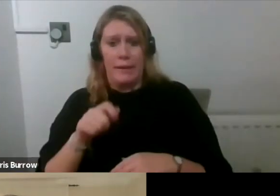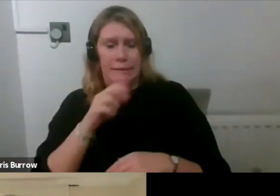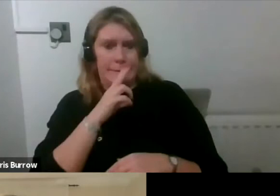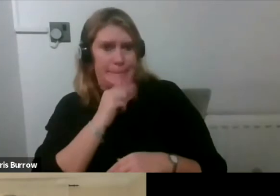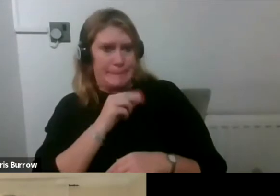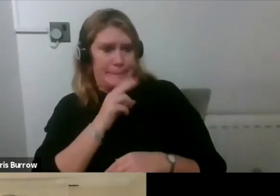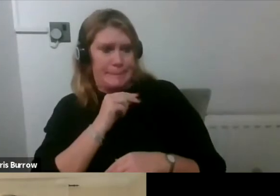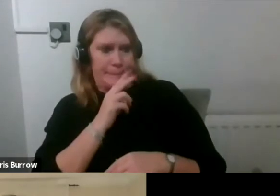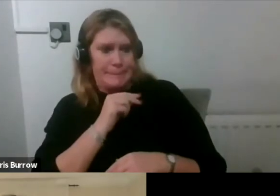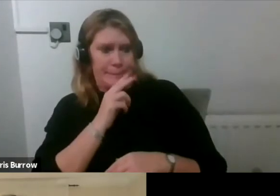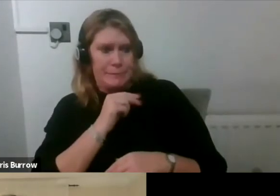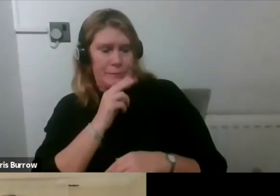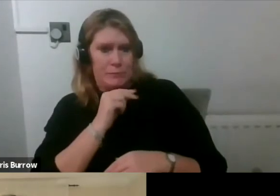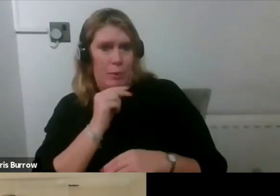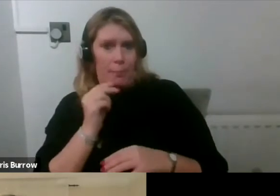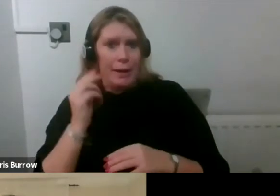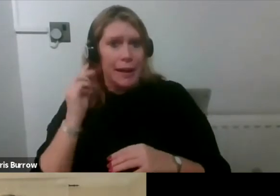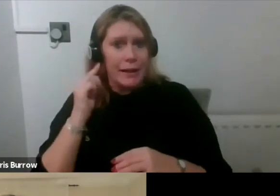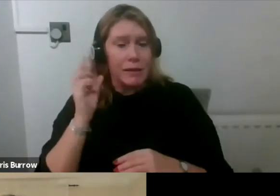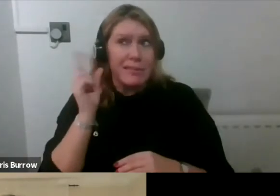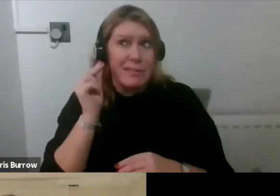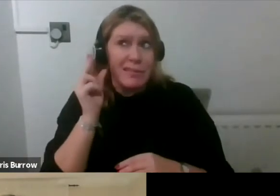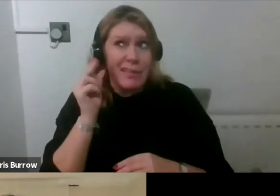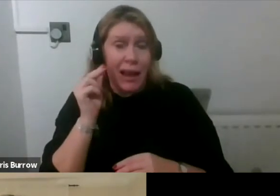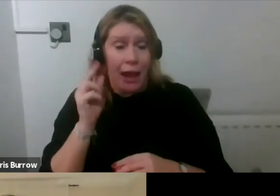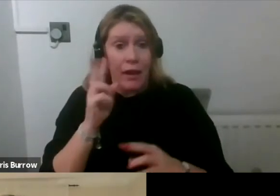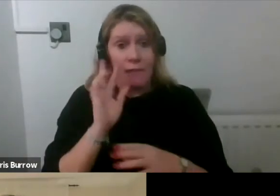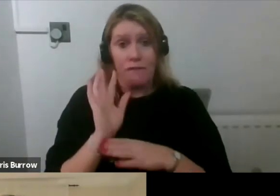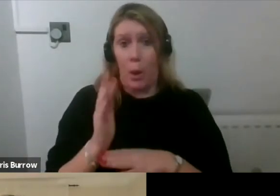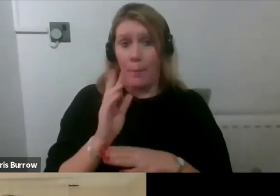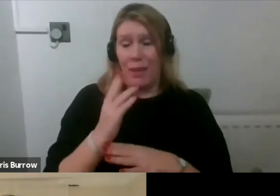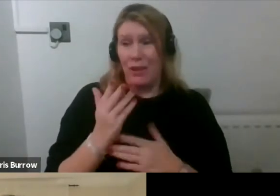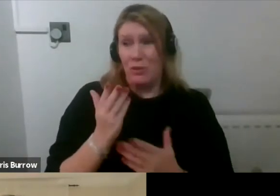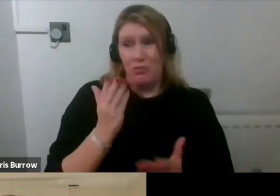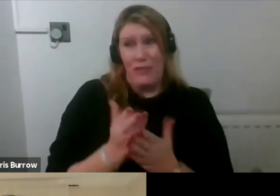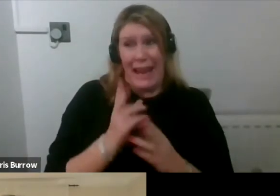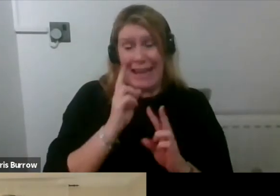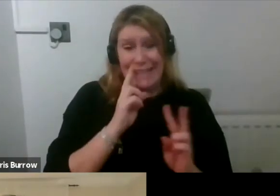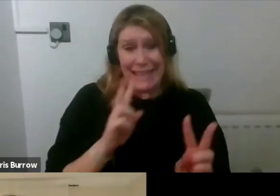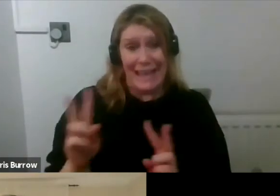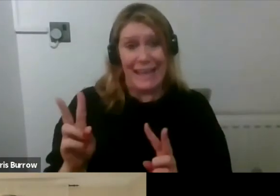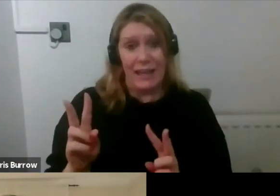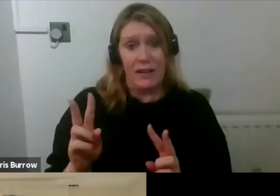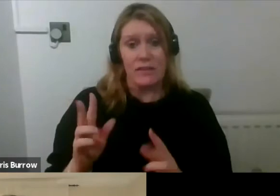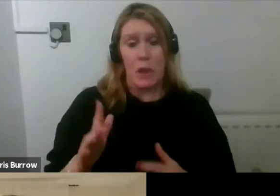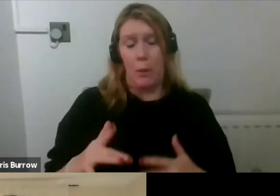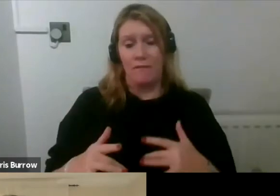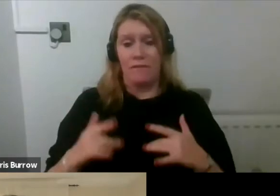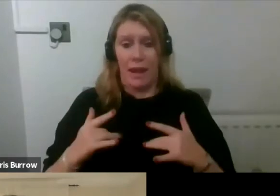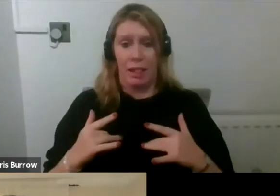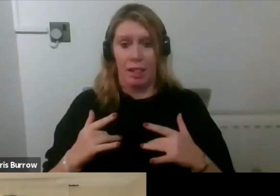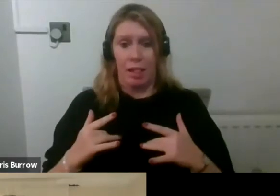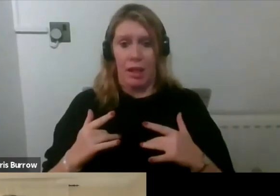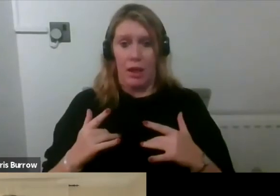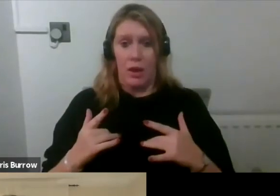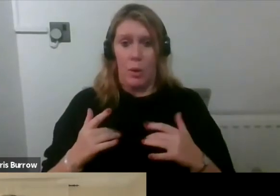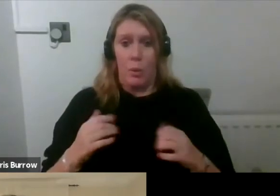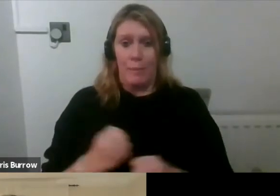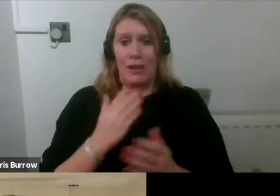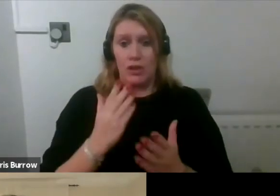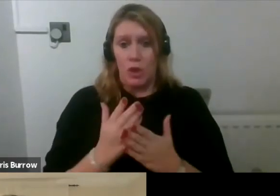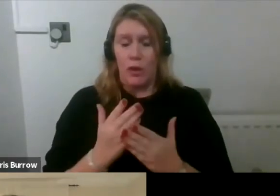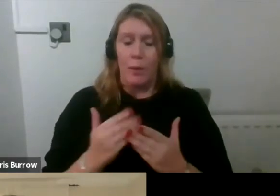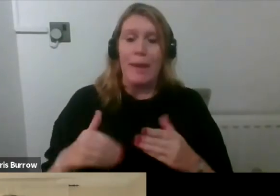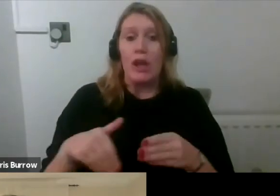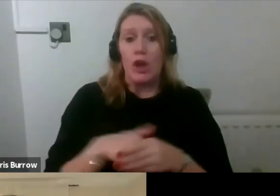over a film that you can already barely see. So in a way, I think what we found is, although we embed audio description into